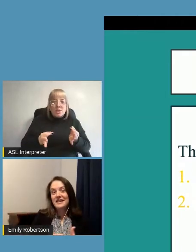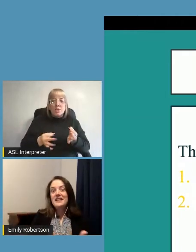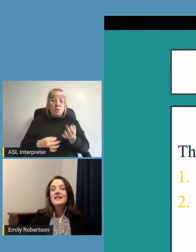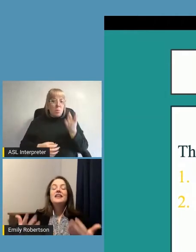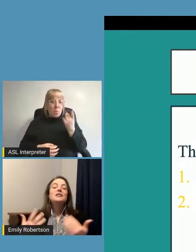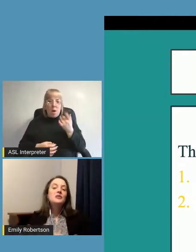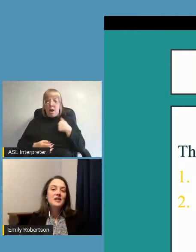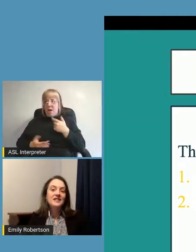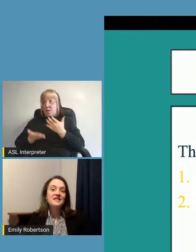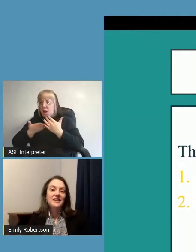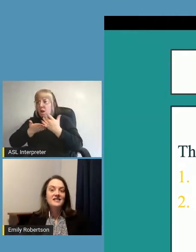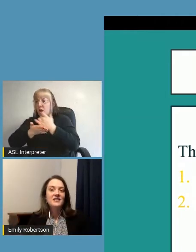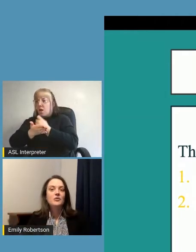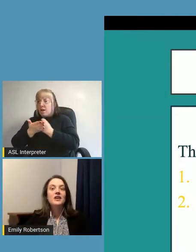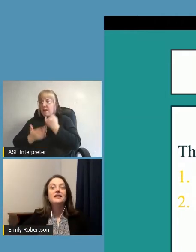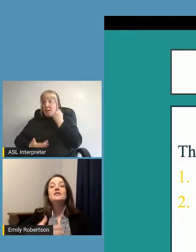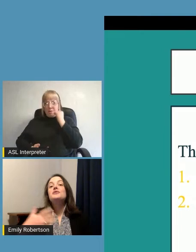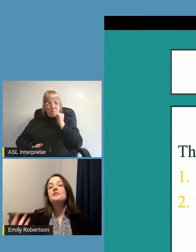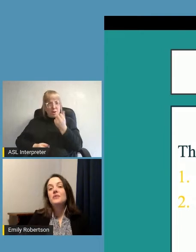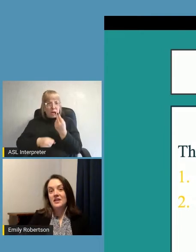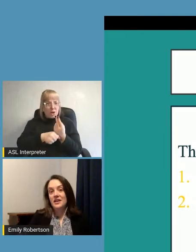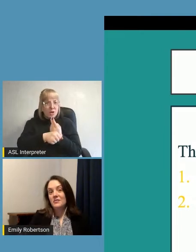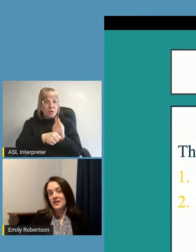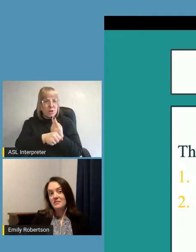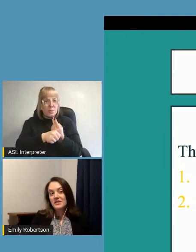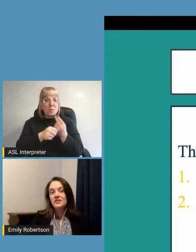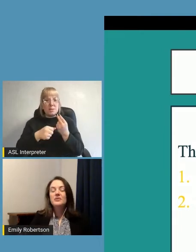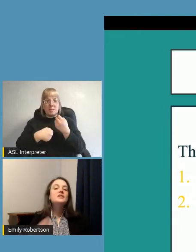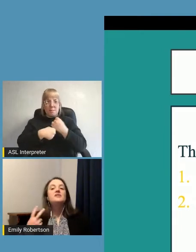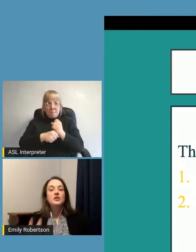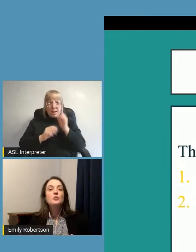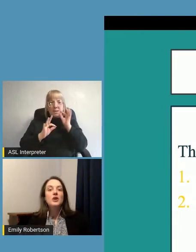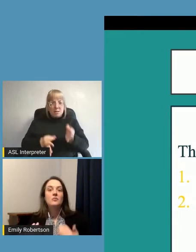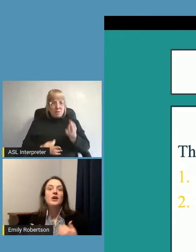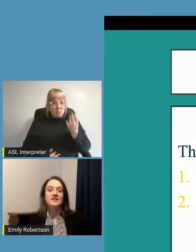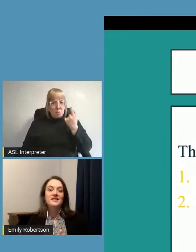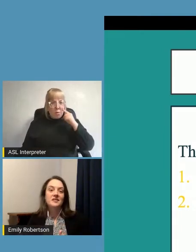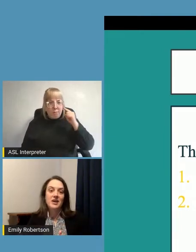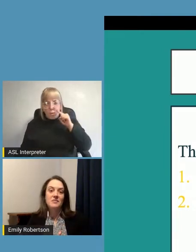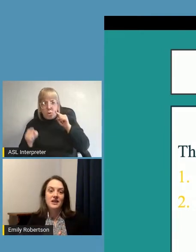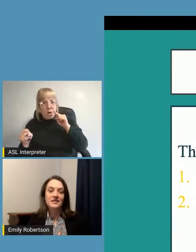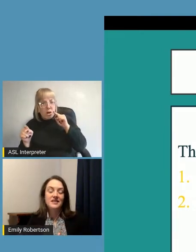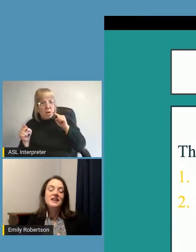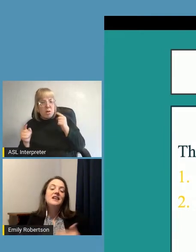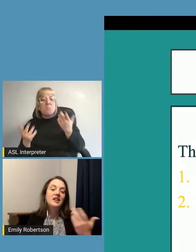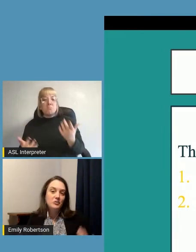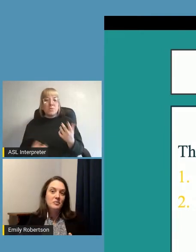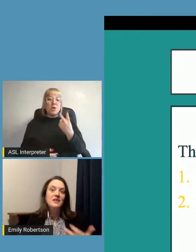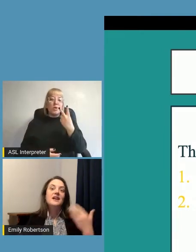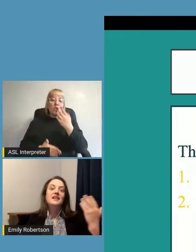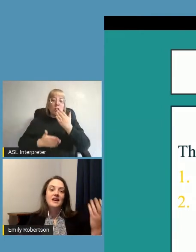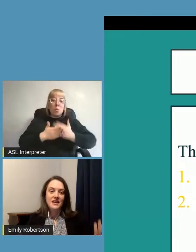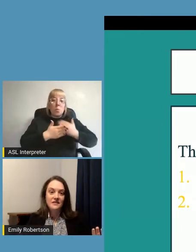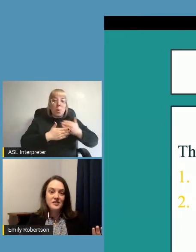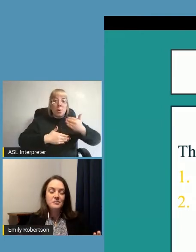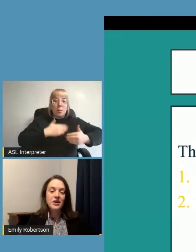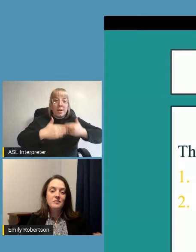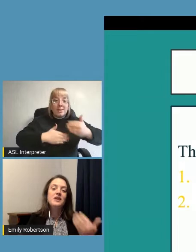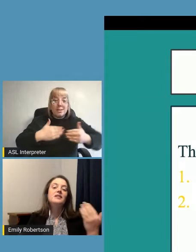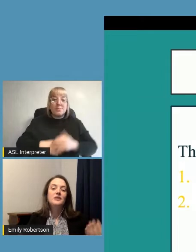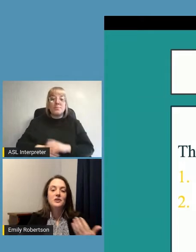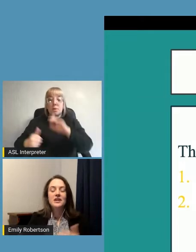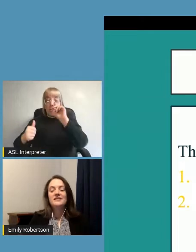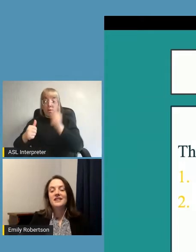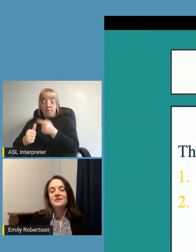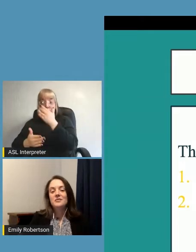analyzing it and learning insights if we're not going to do anything with them? So it's really this two-part process in my mind. And I'll repeat that again. That first